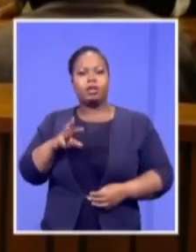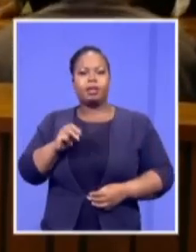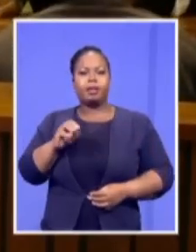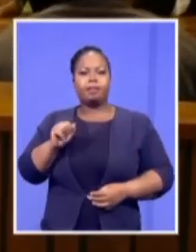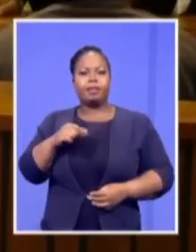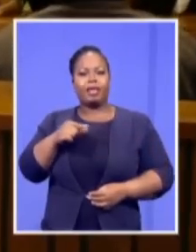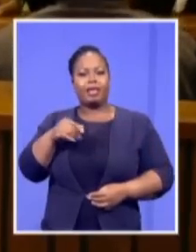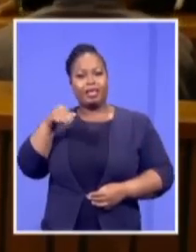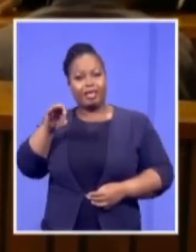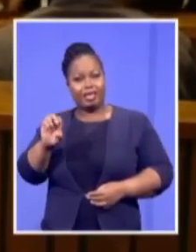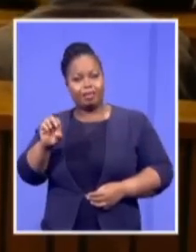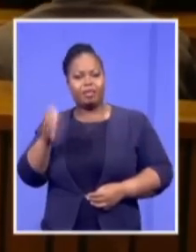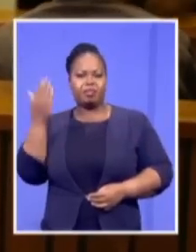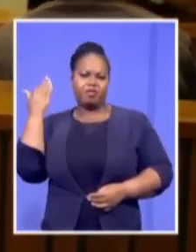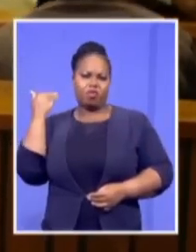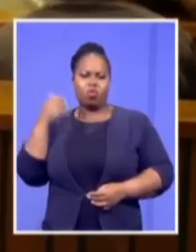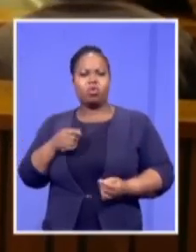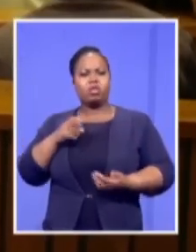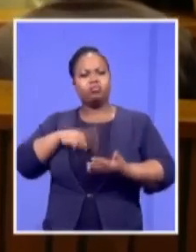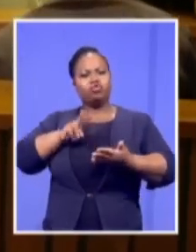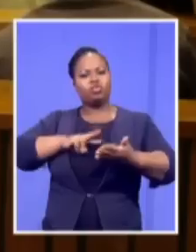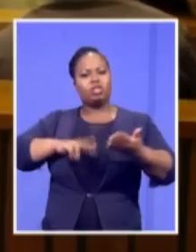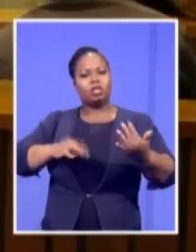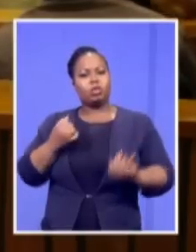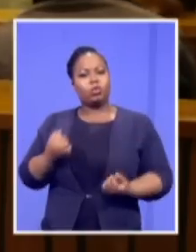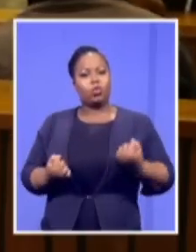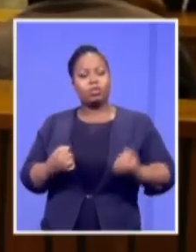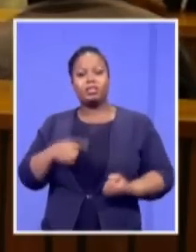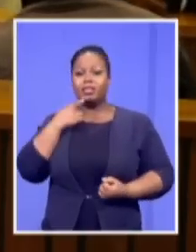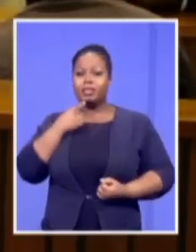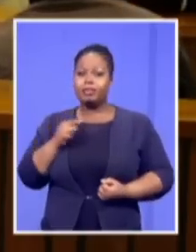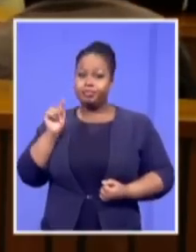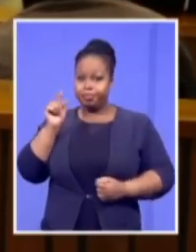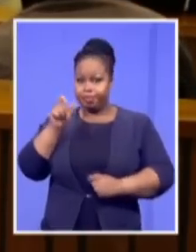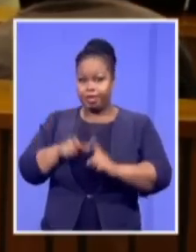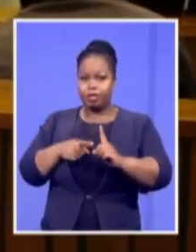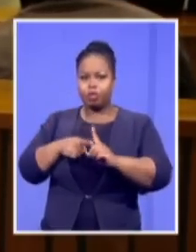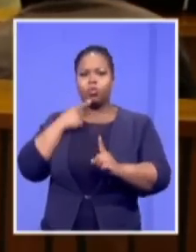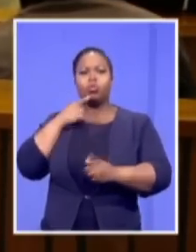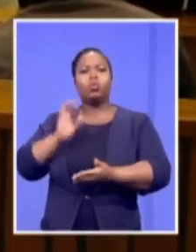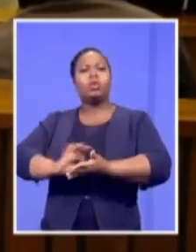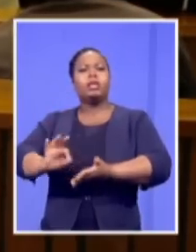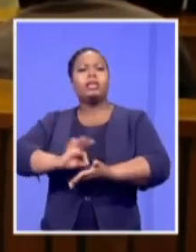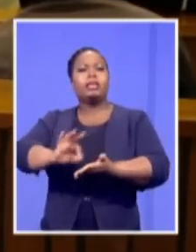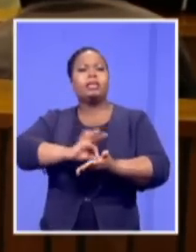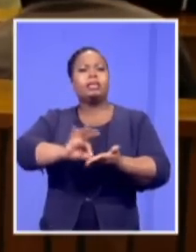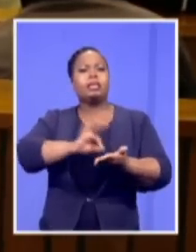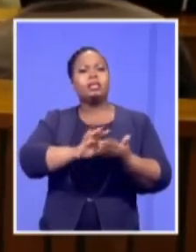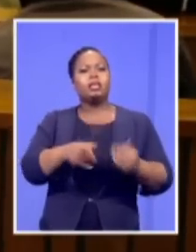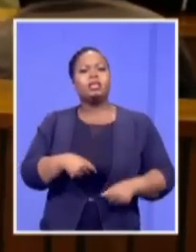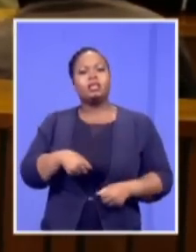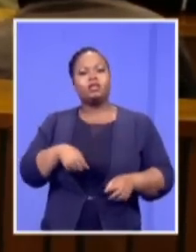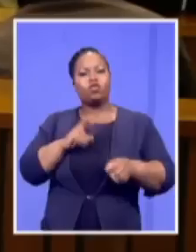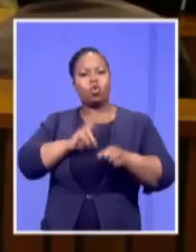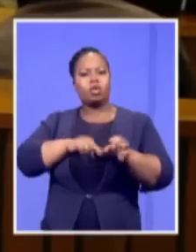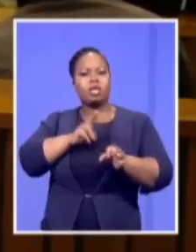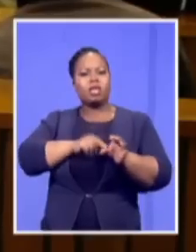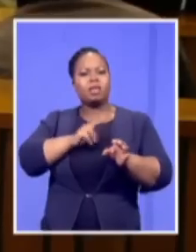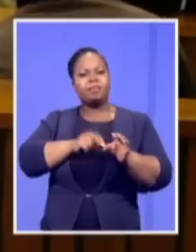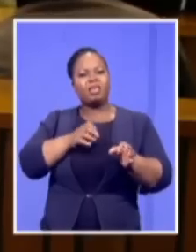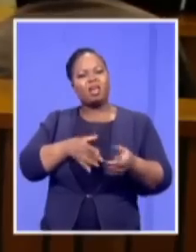one of the statements read out here in court, was the one who is understood to have been cleaning up beer bottles, according to one of the